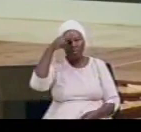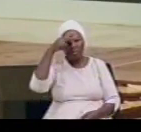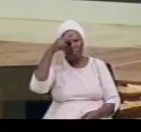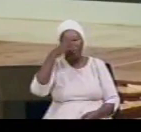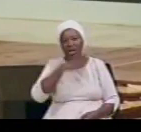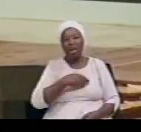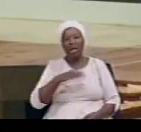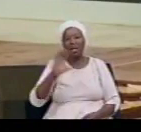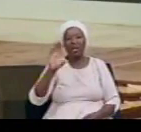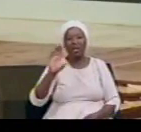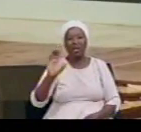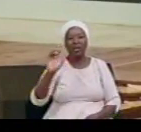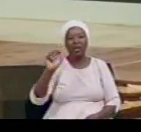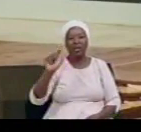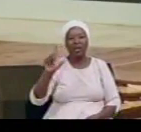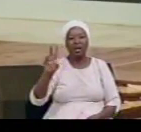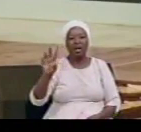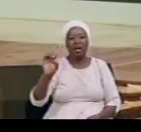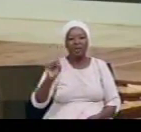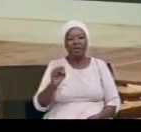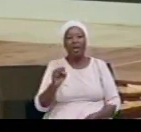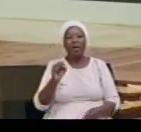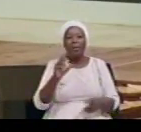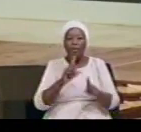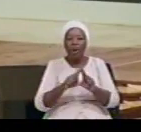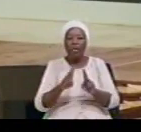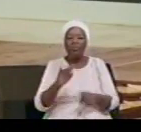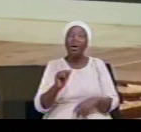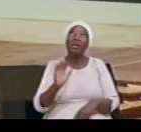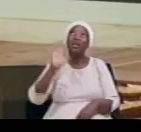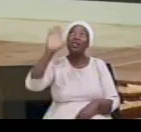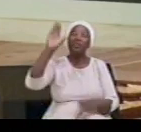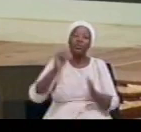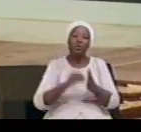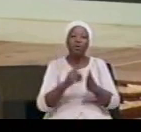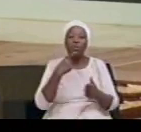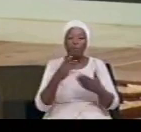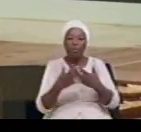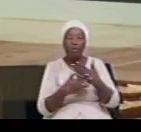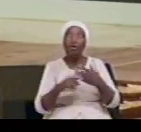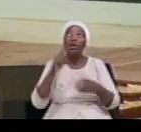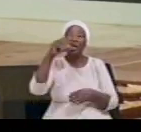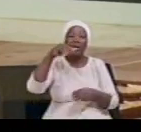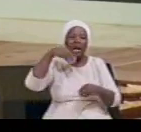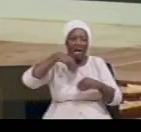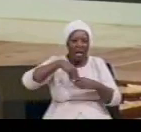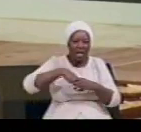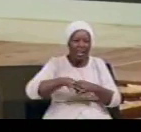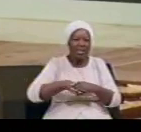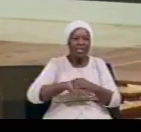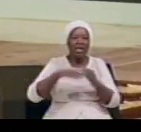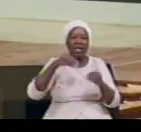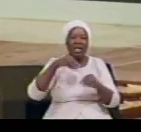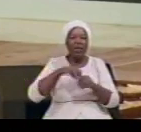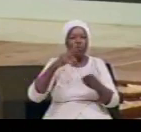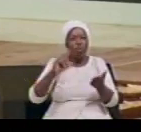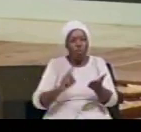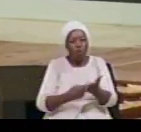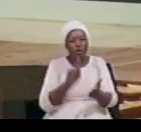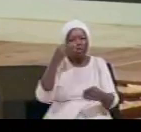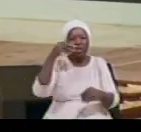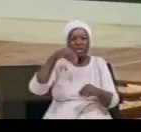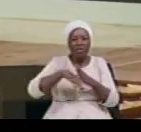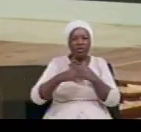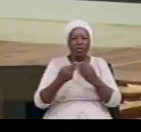by his own blood, he entered in once into the holy